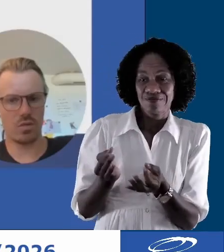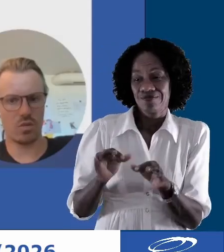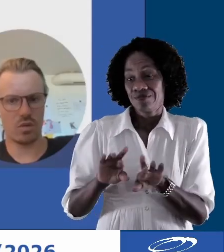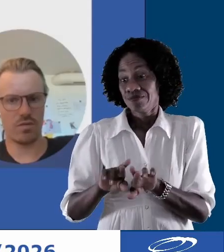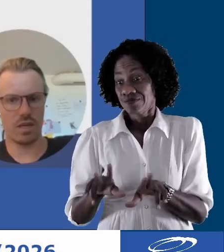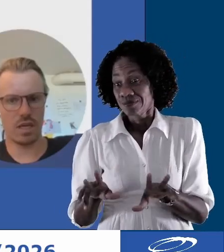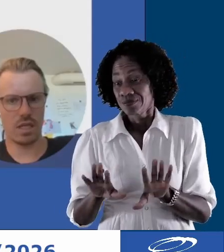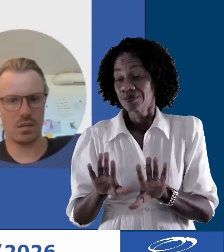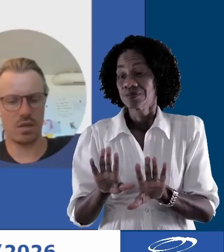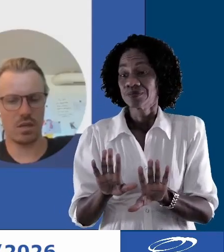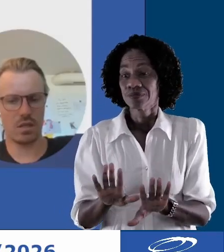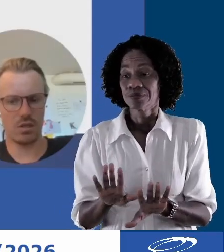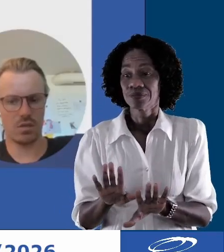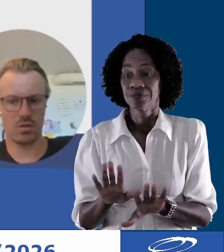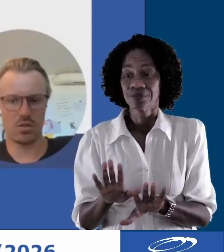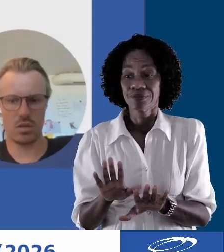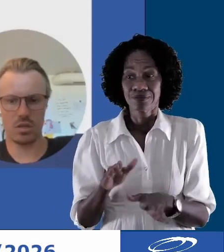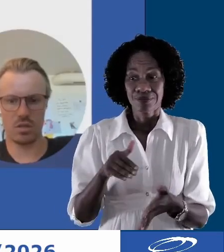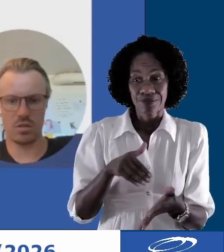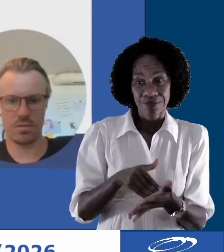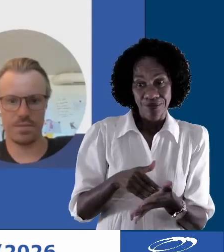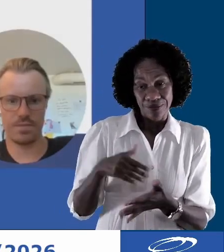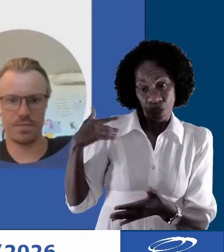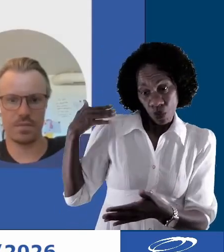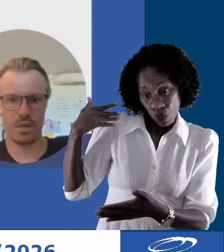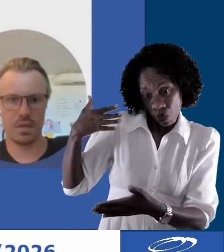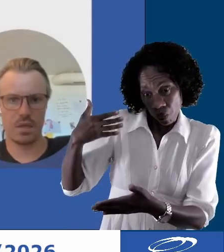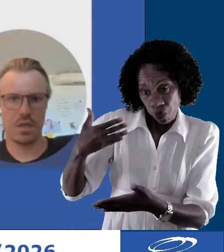to quantify antibiotic tissue concentrations.